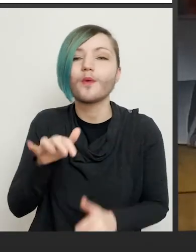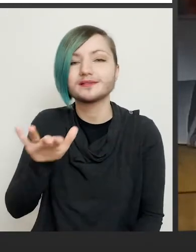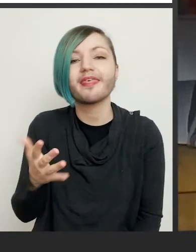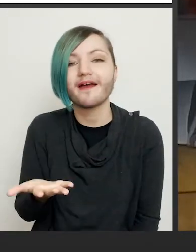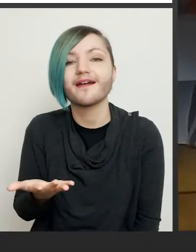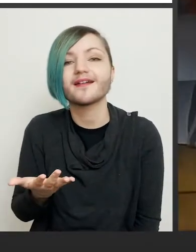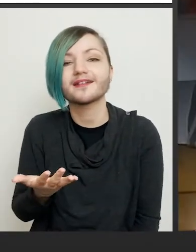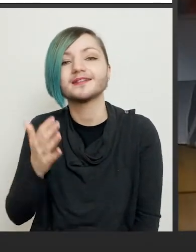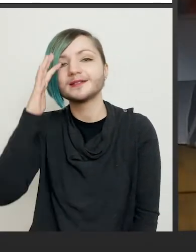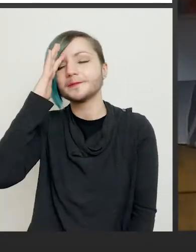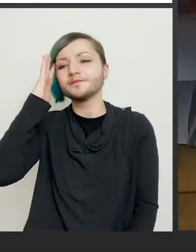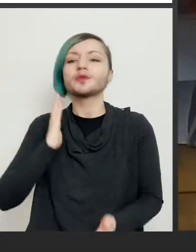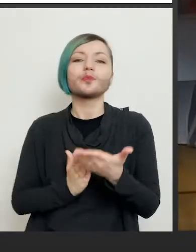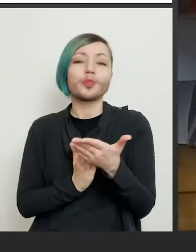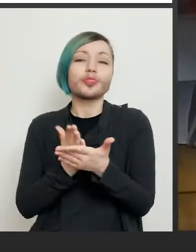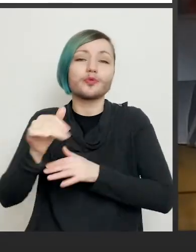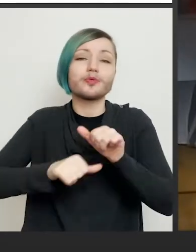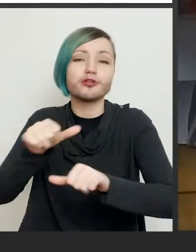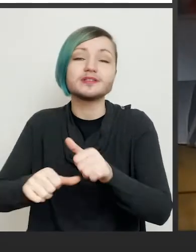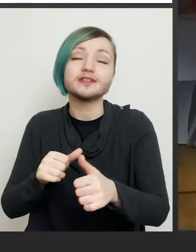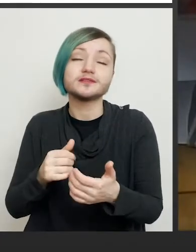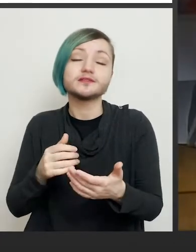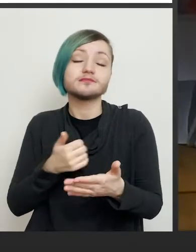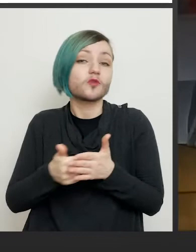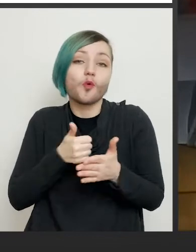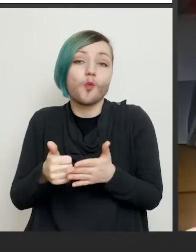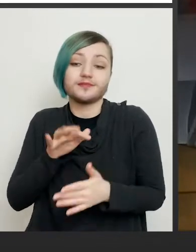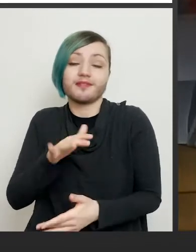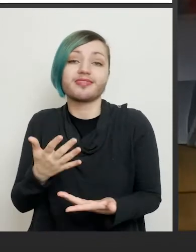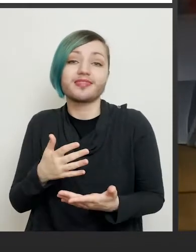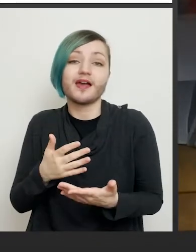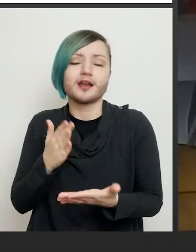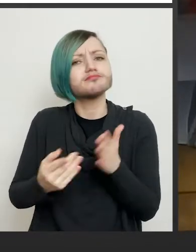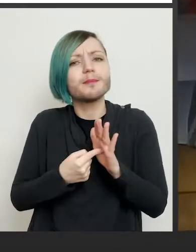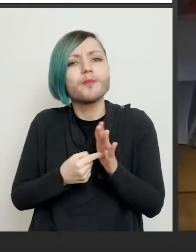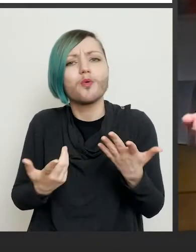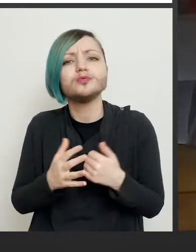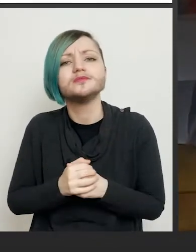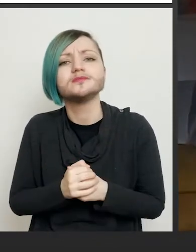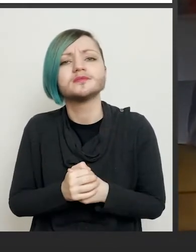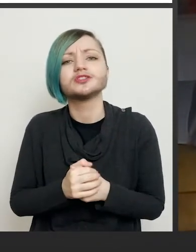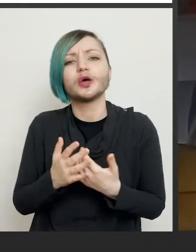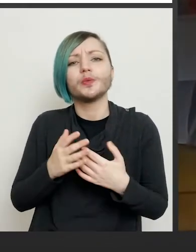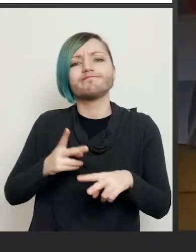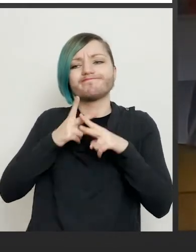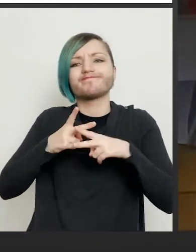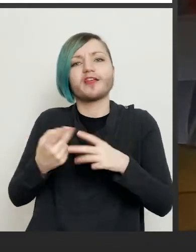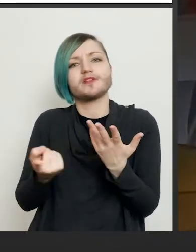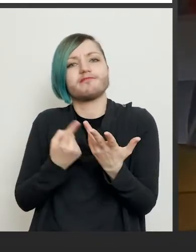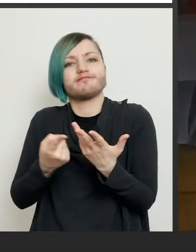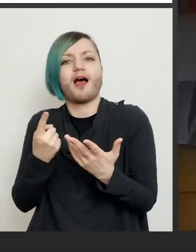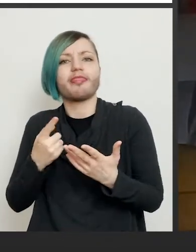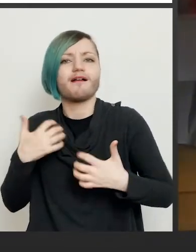me this whole process, and it's been a really important part of it. So I think being able to tap into those areas is really,